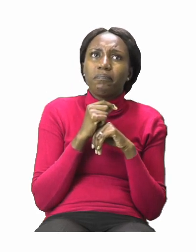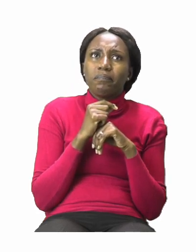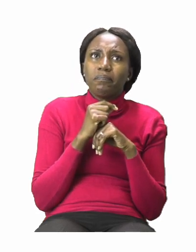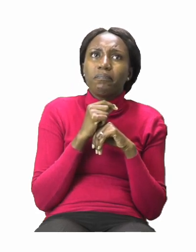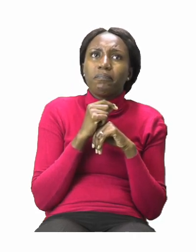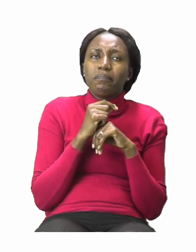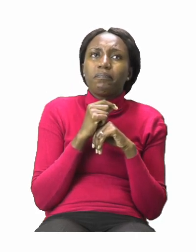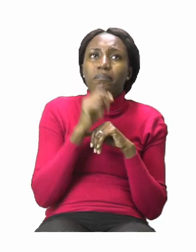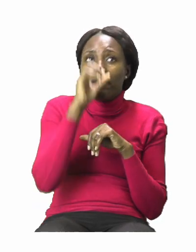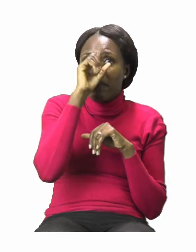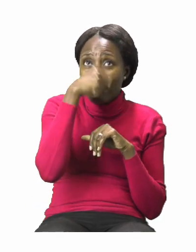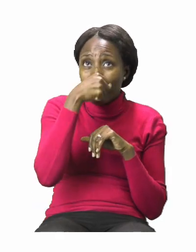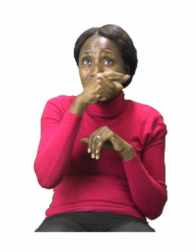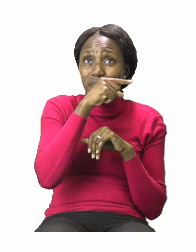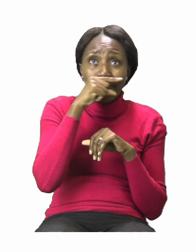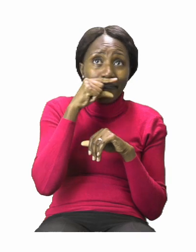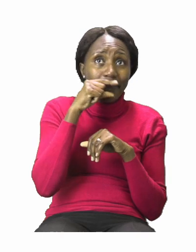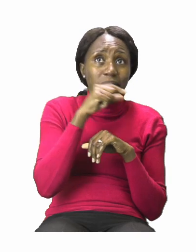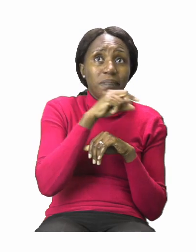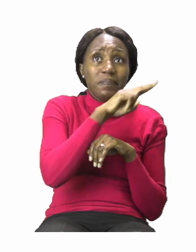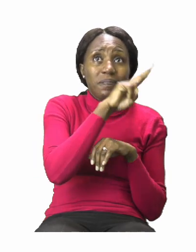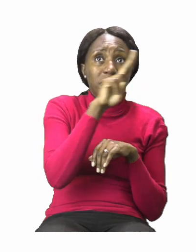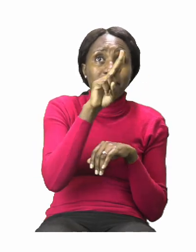have, his name is